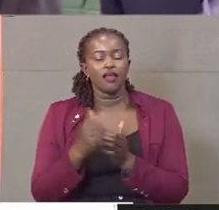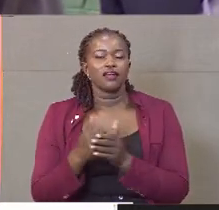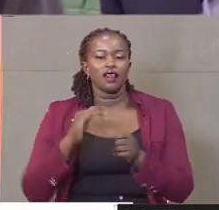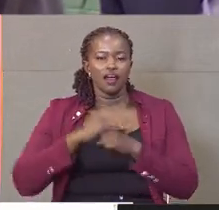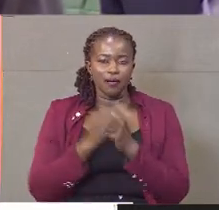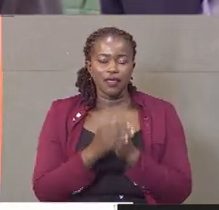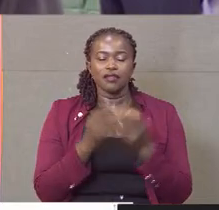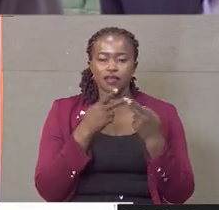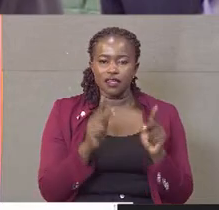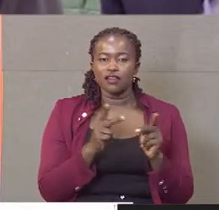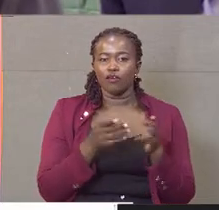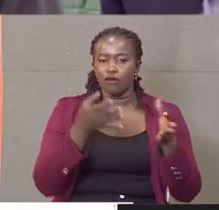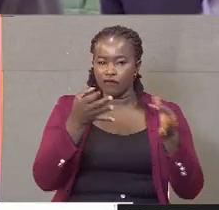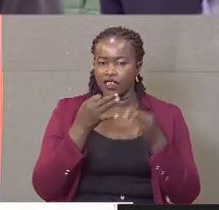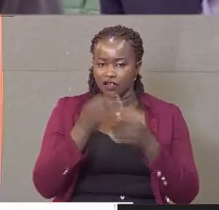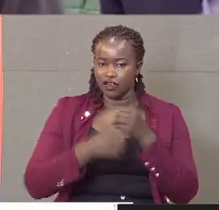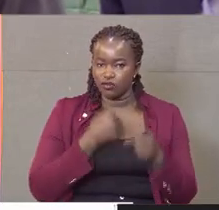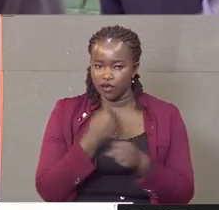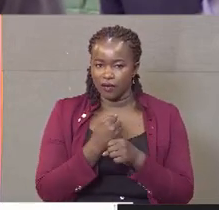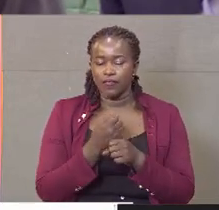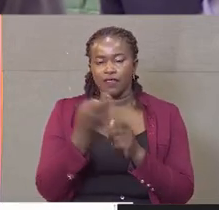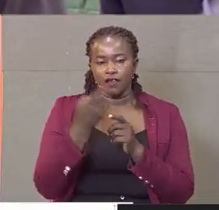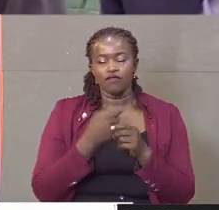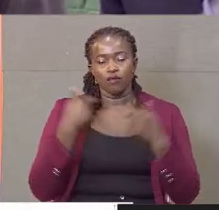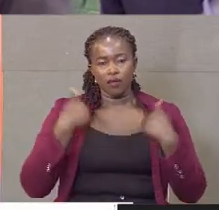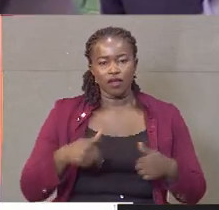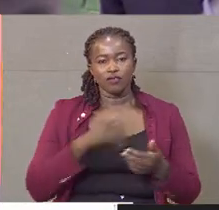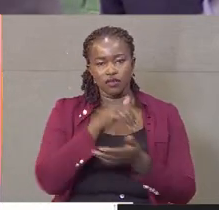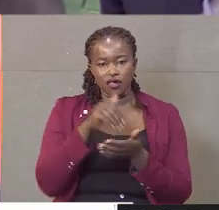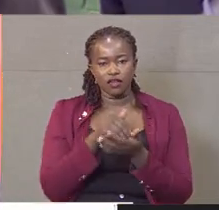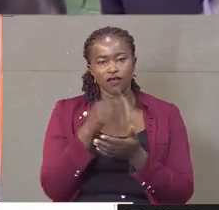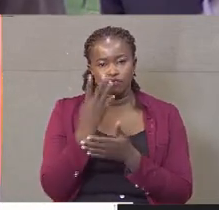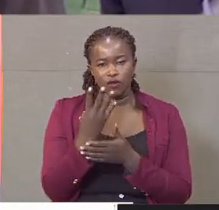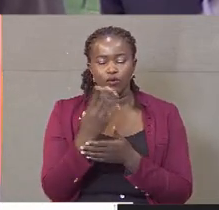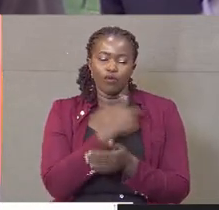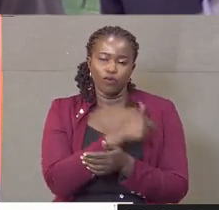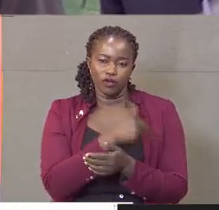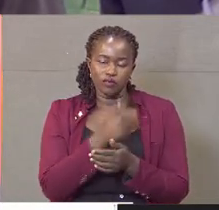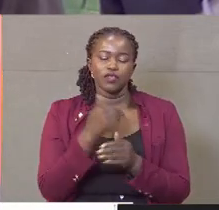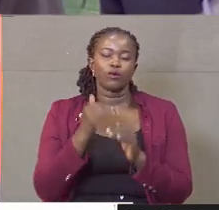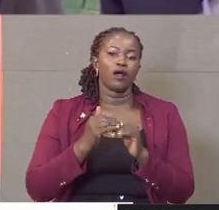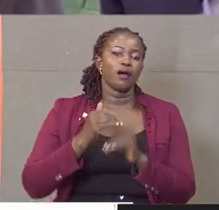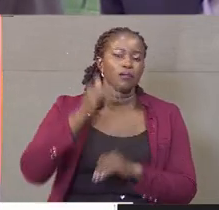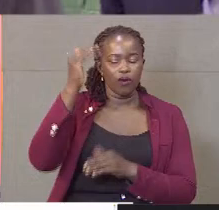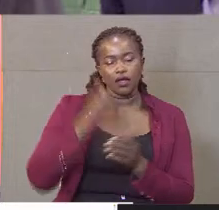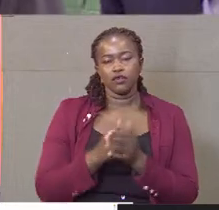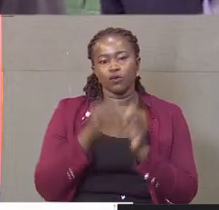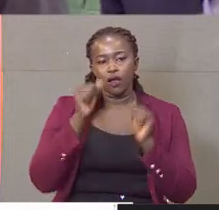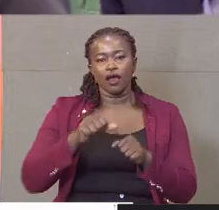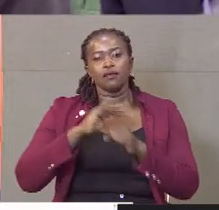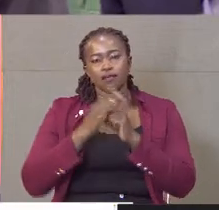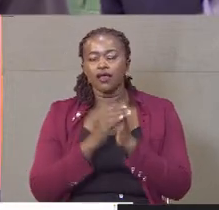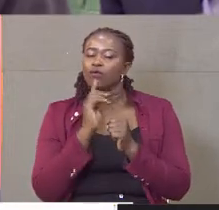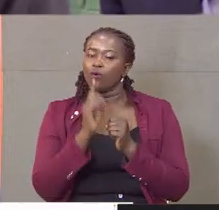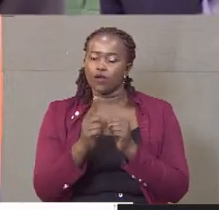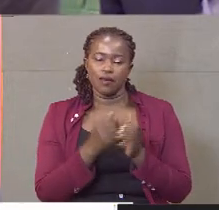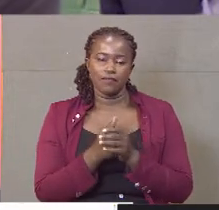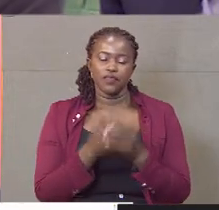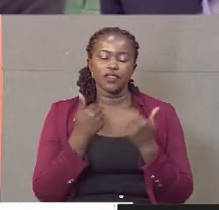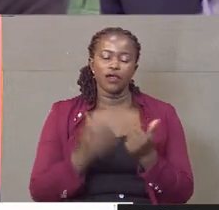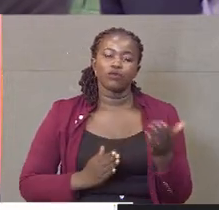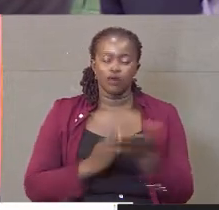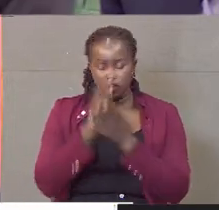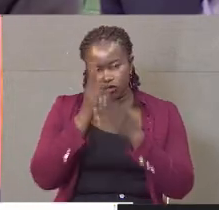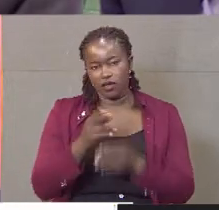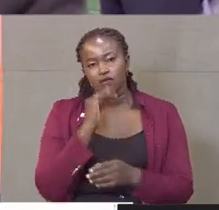of the financial year. It is from health center four hospital upwards who order. So right, Honorable Speaker, I